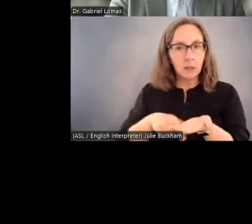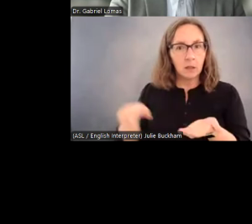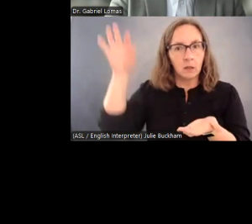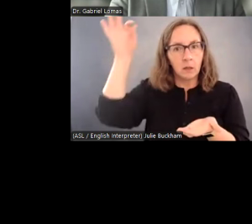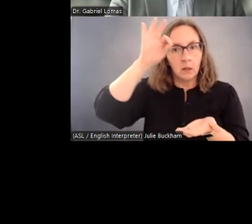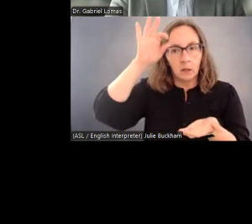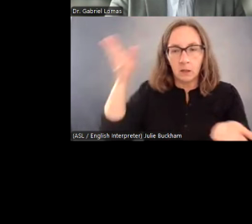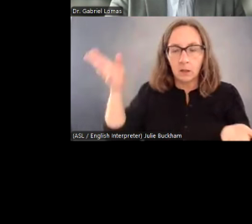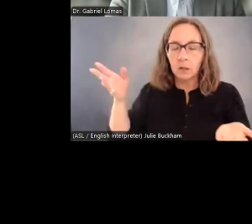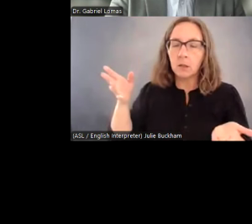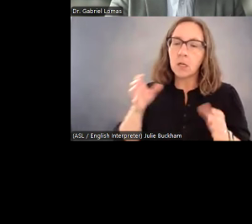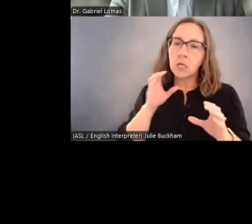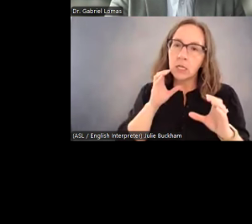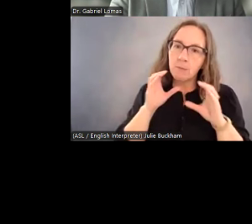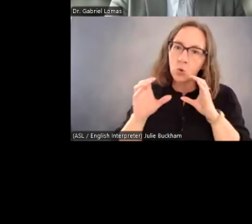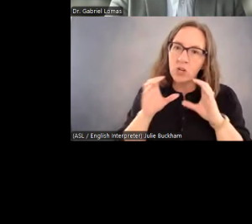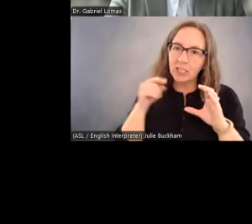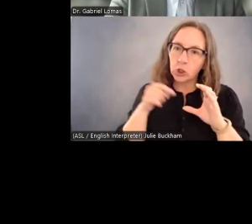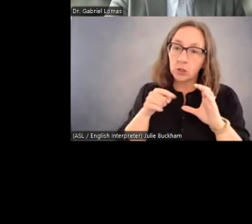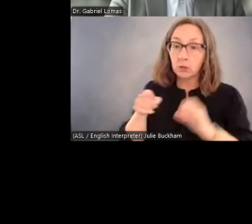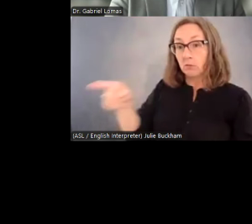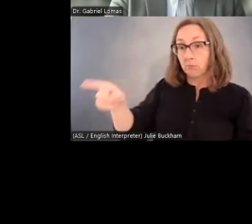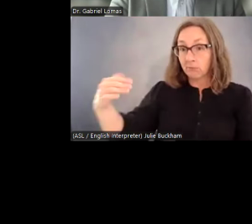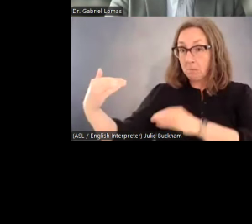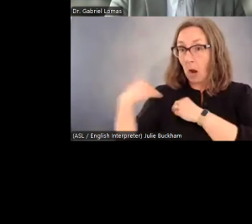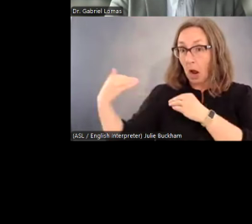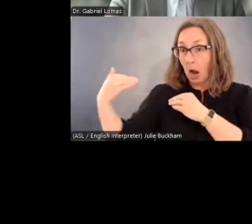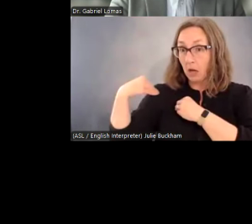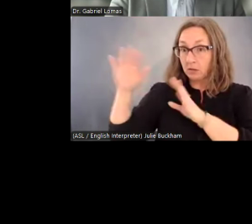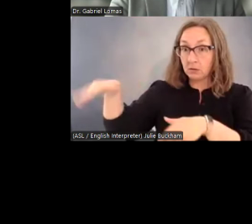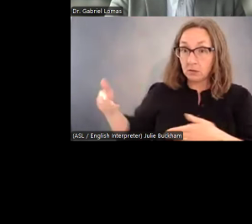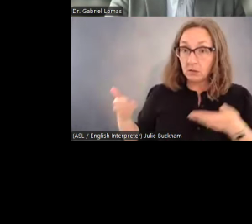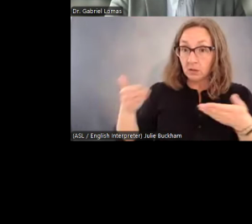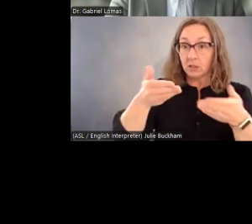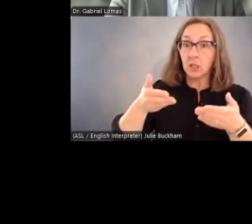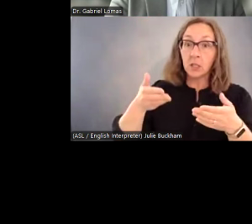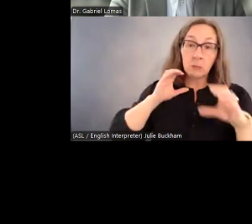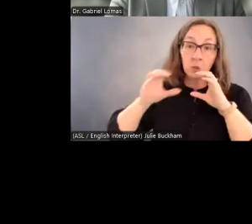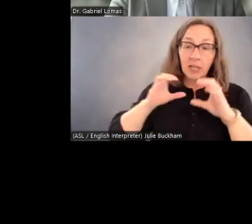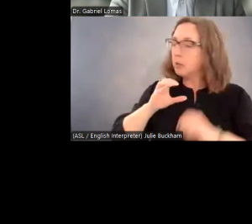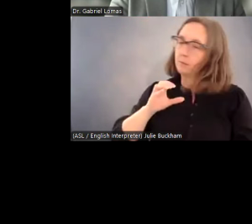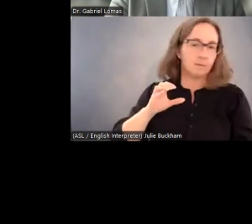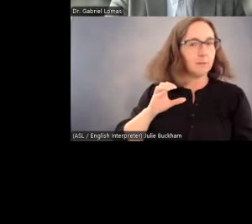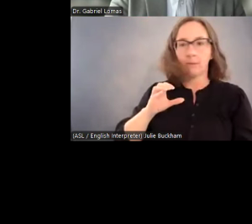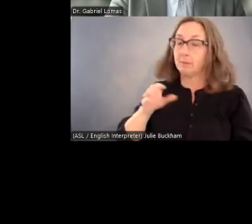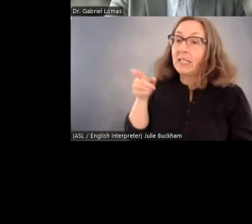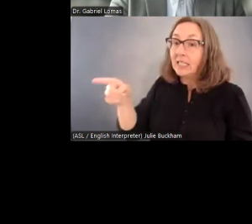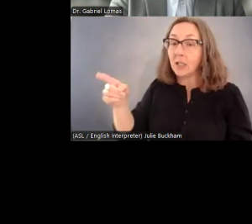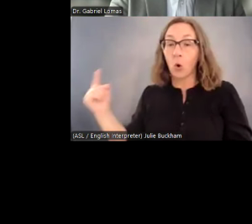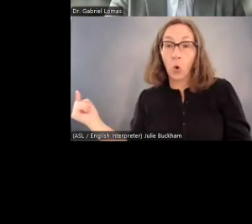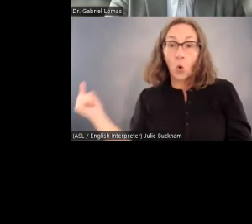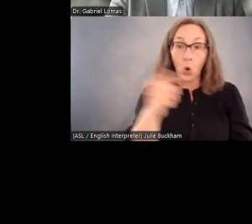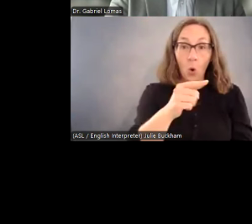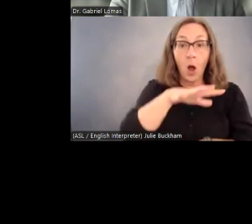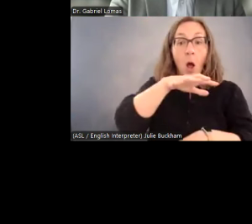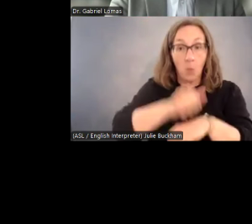for communication. And it's not the deaf person's responsibility to go to a probation officer for an appointment and